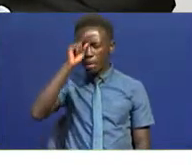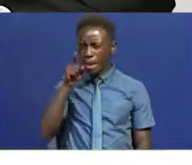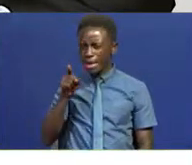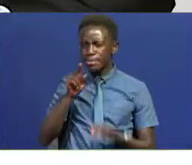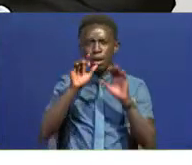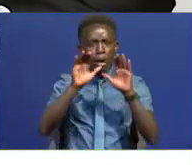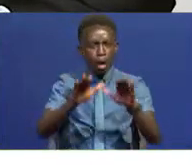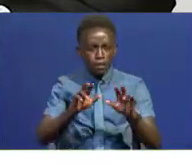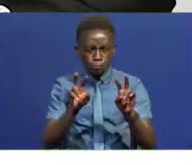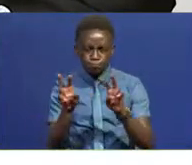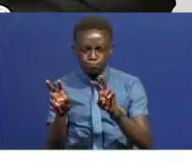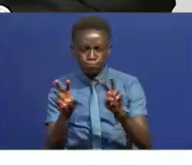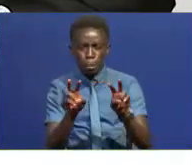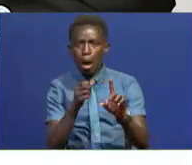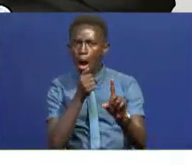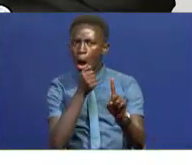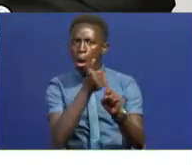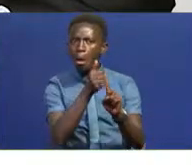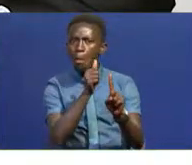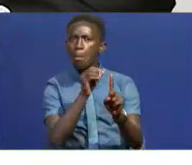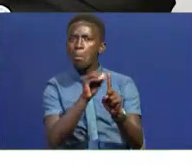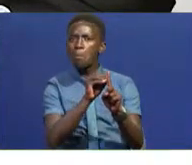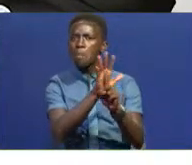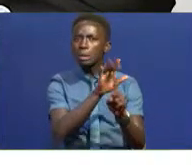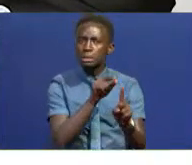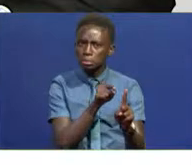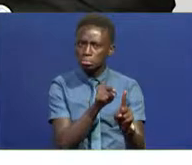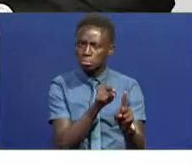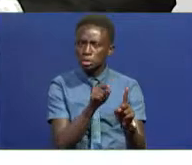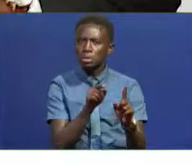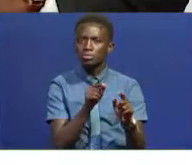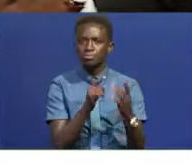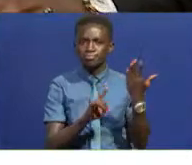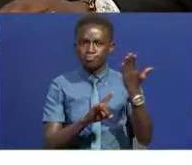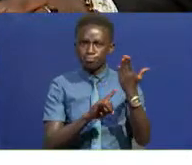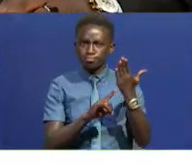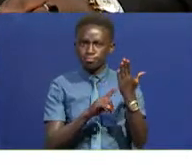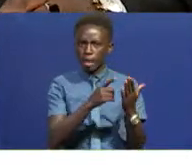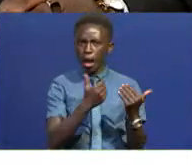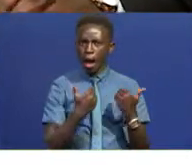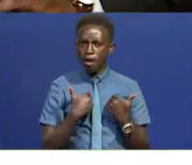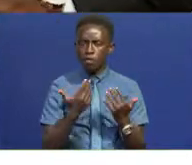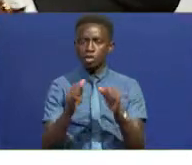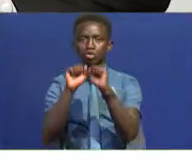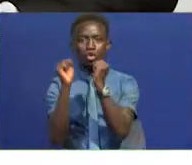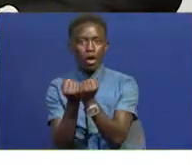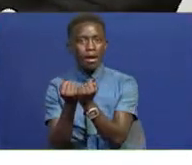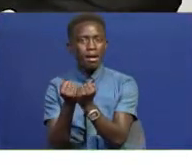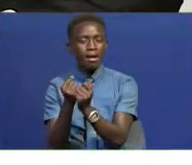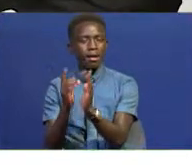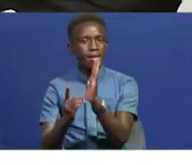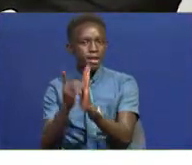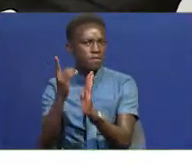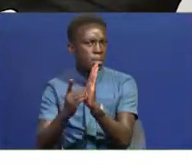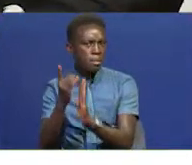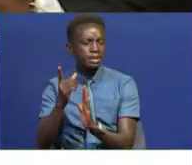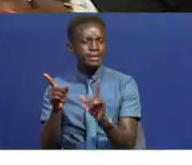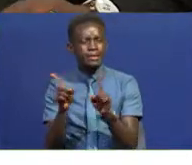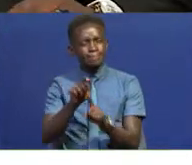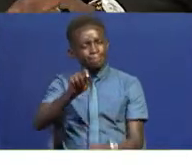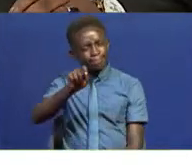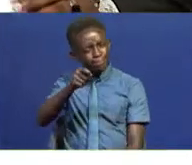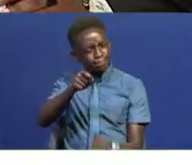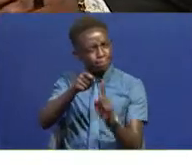the impact that digitization has on social development and is keen on leveraging on technology for growth